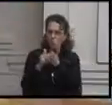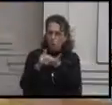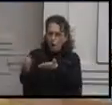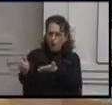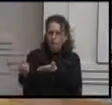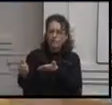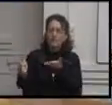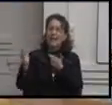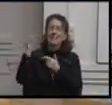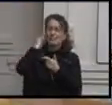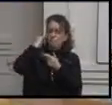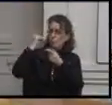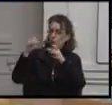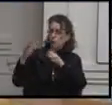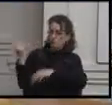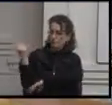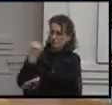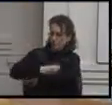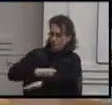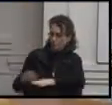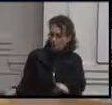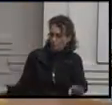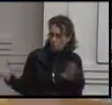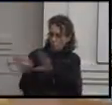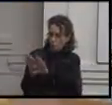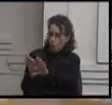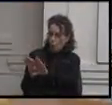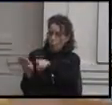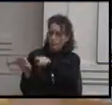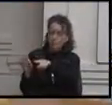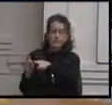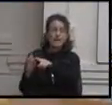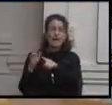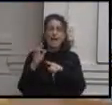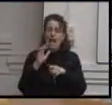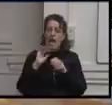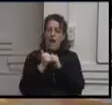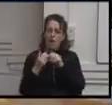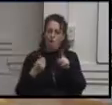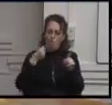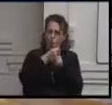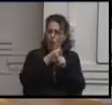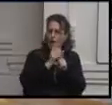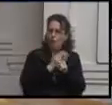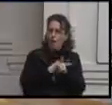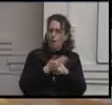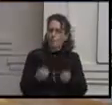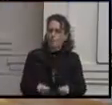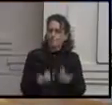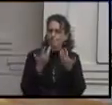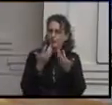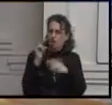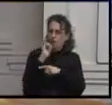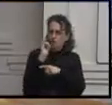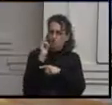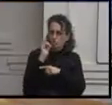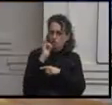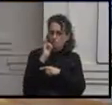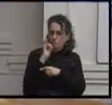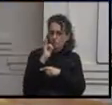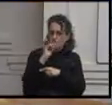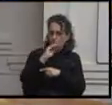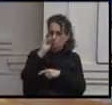money anyway in the form of increased fire insurance rates. And so we asked for that data to be gathered up